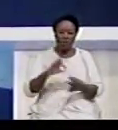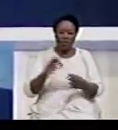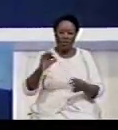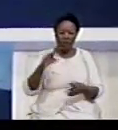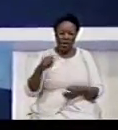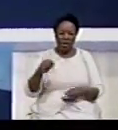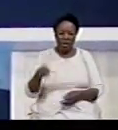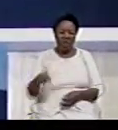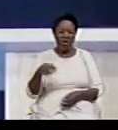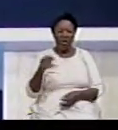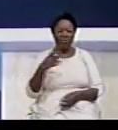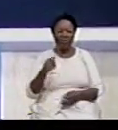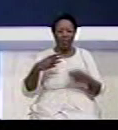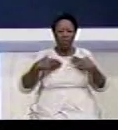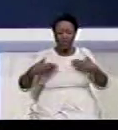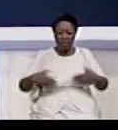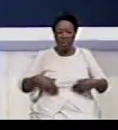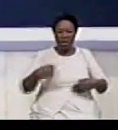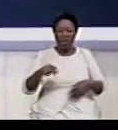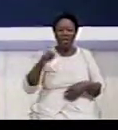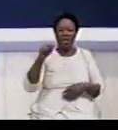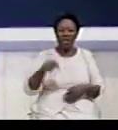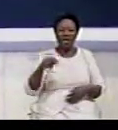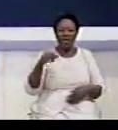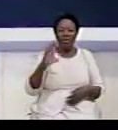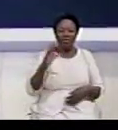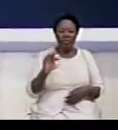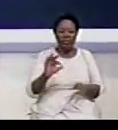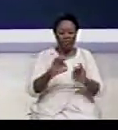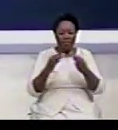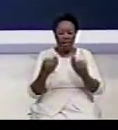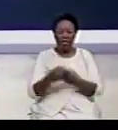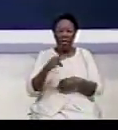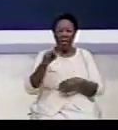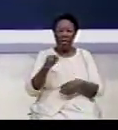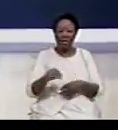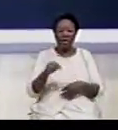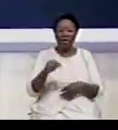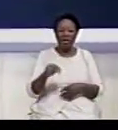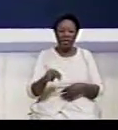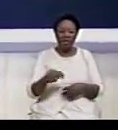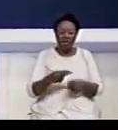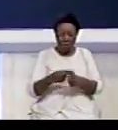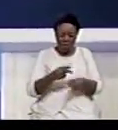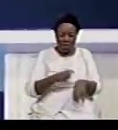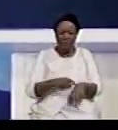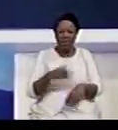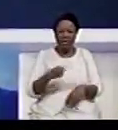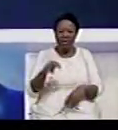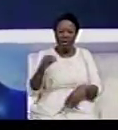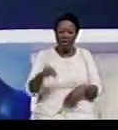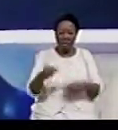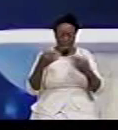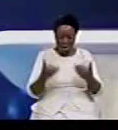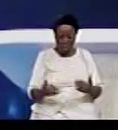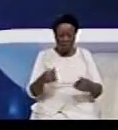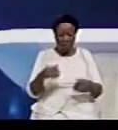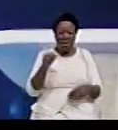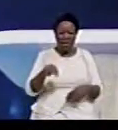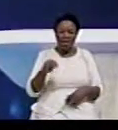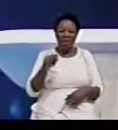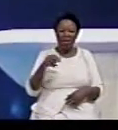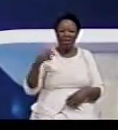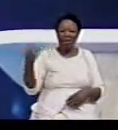need of the body, the need of the family, the need temporal, the need eternal. My God